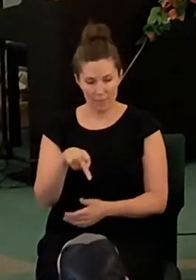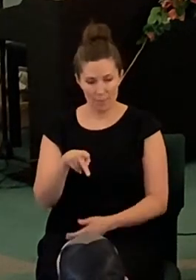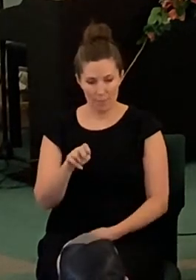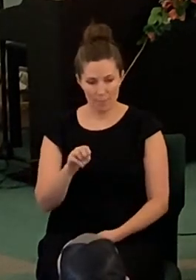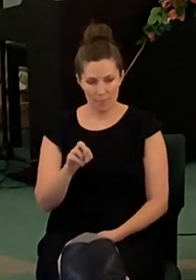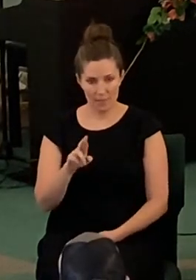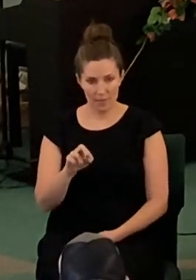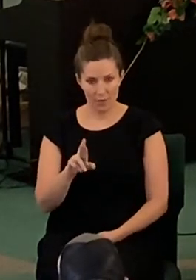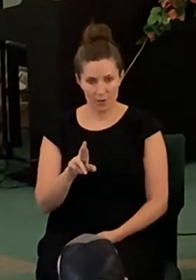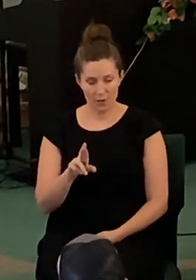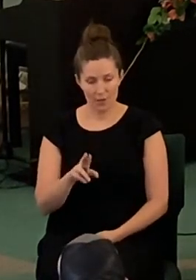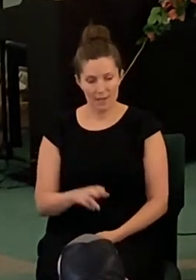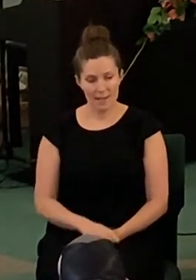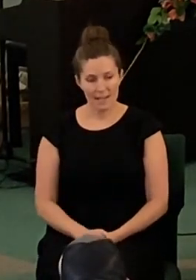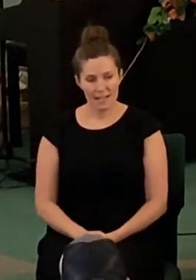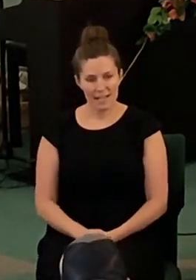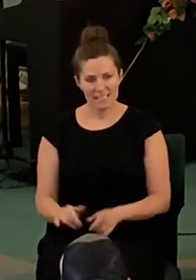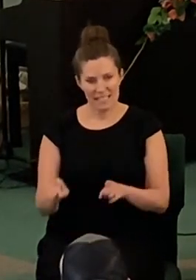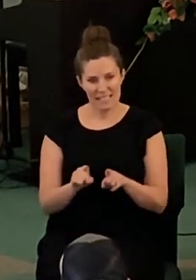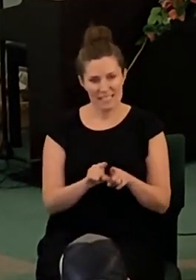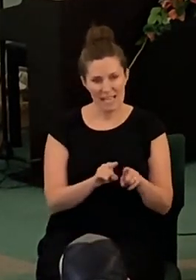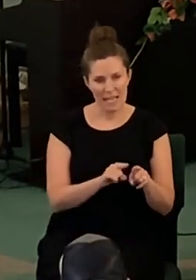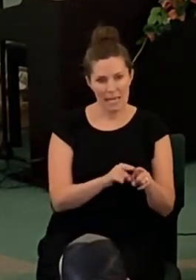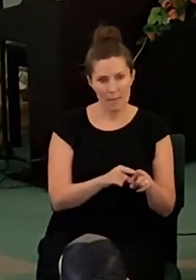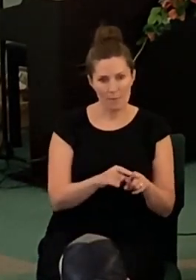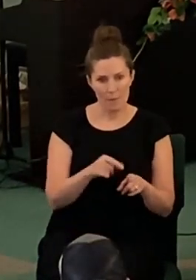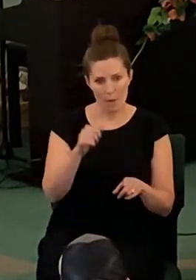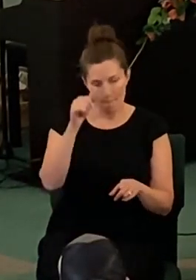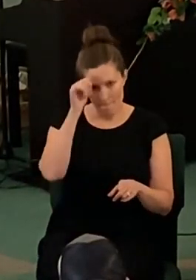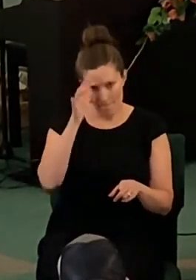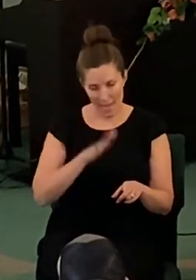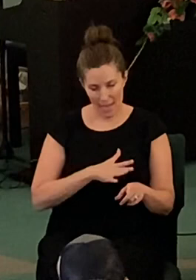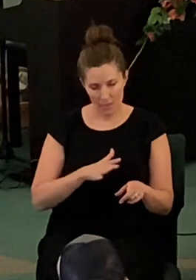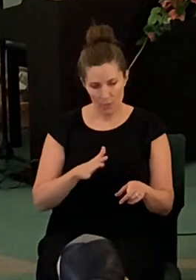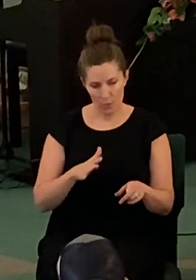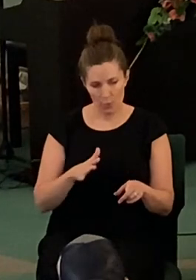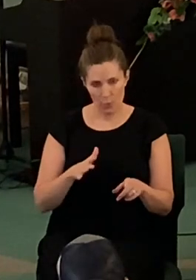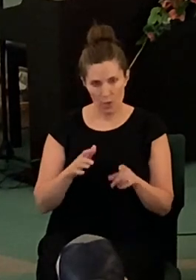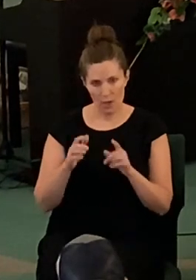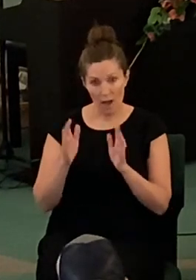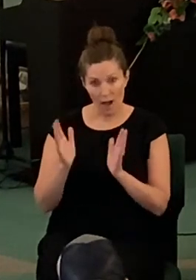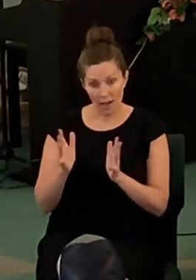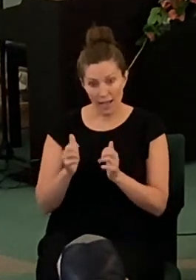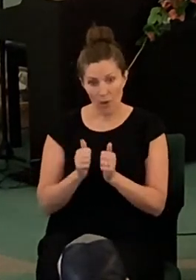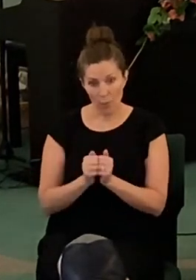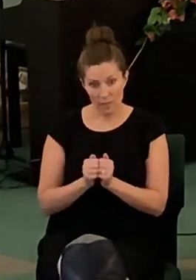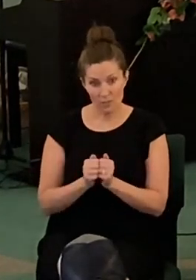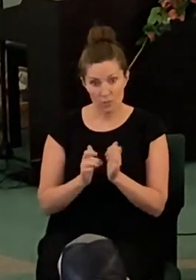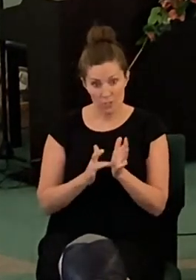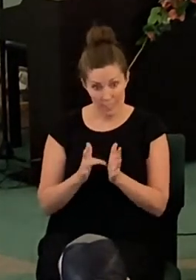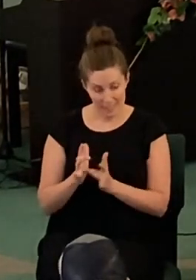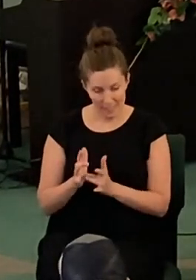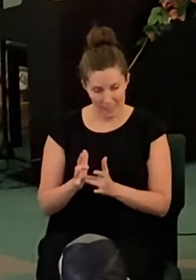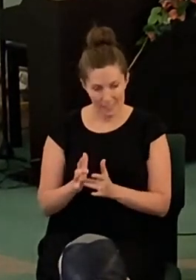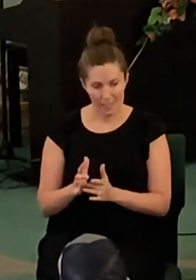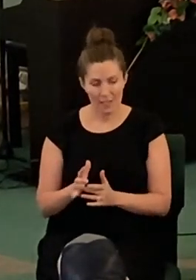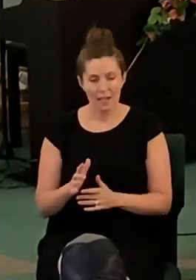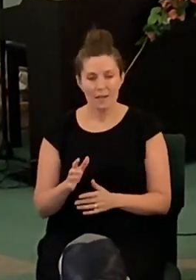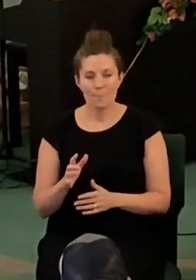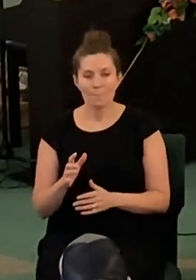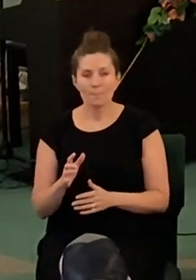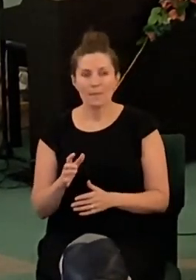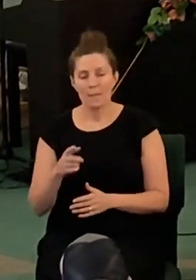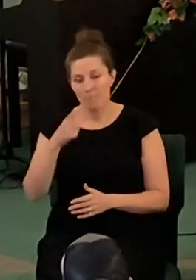wrote this letter we're reading is the same guy that spent time with Jesus, because there are 32 different passages in 1 Peter